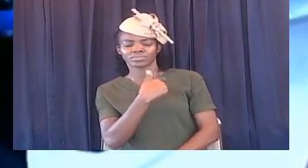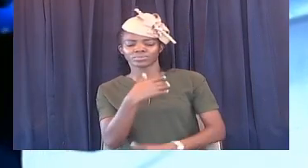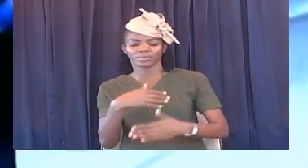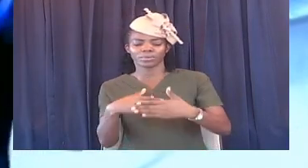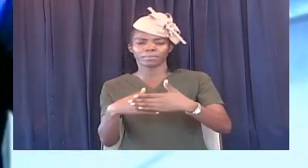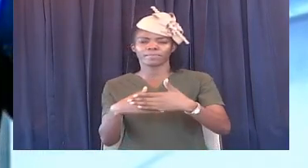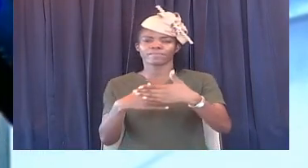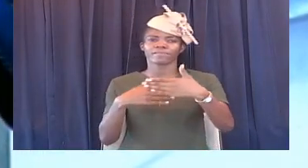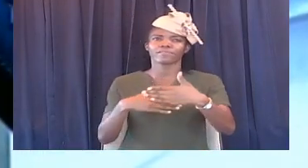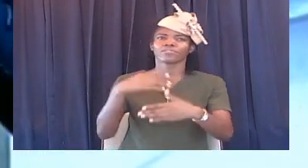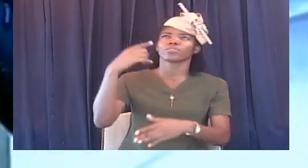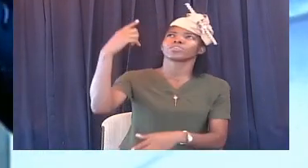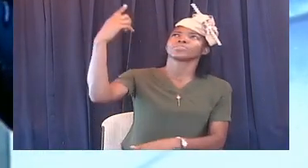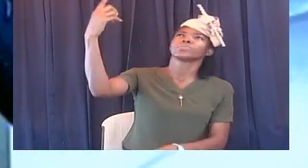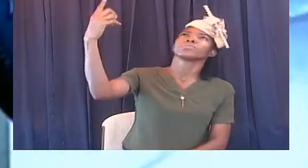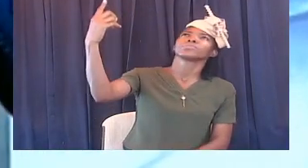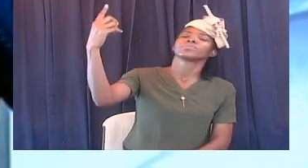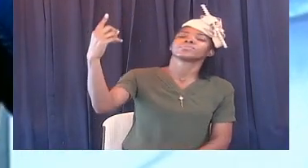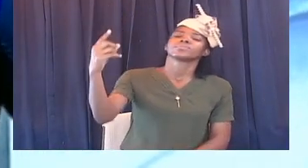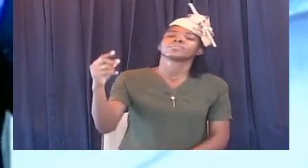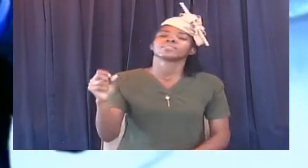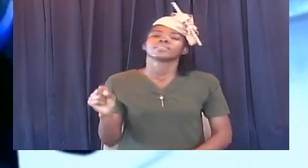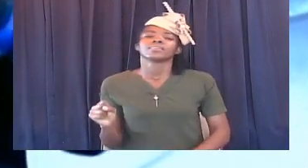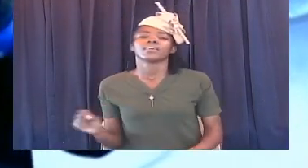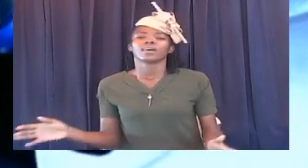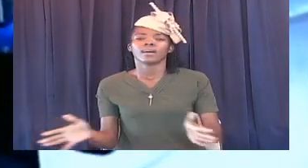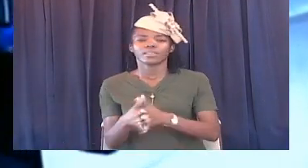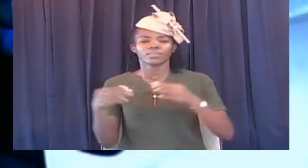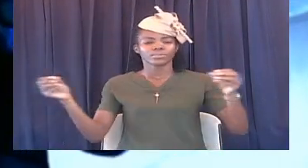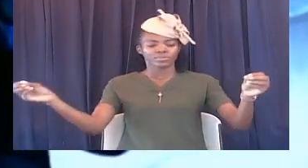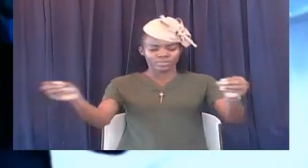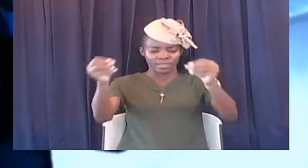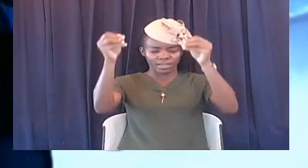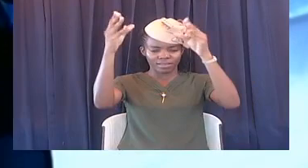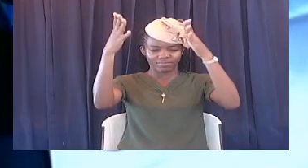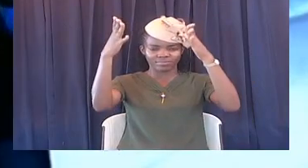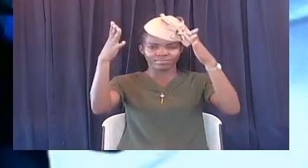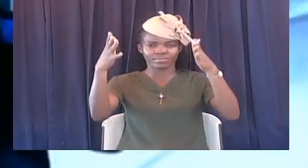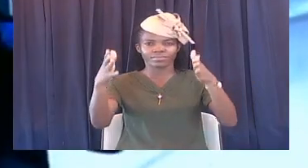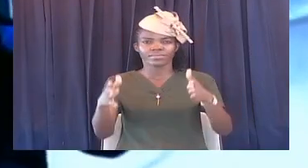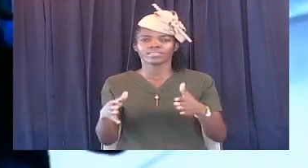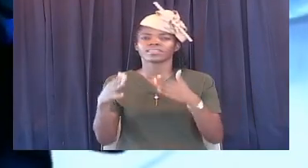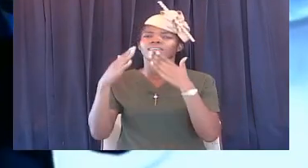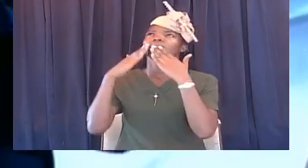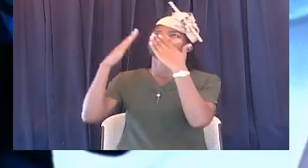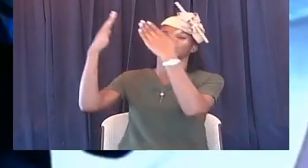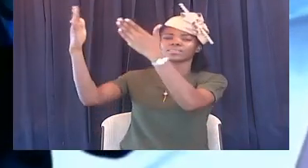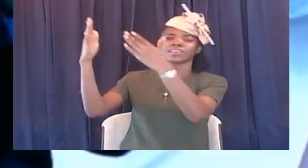Thank